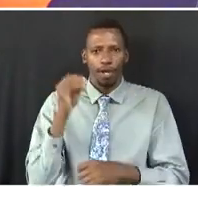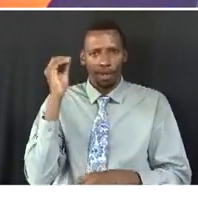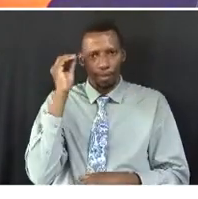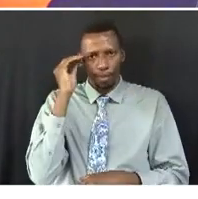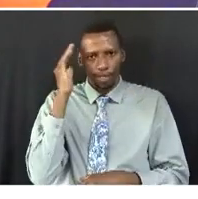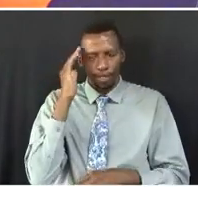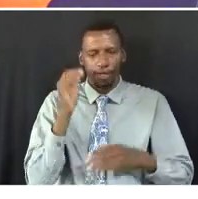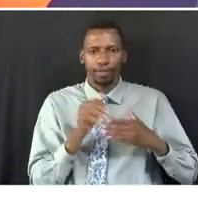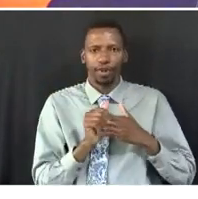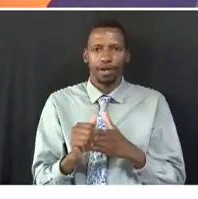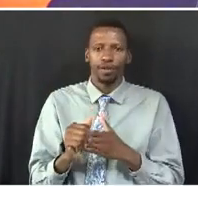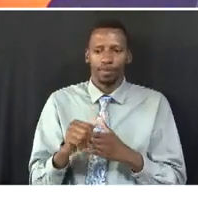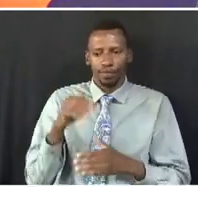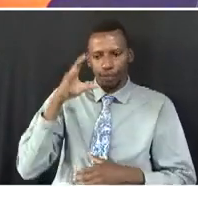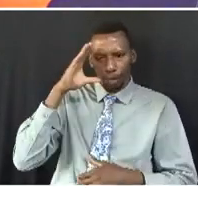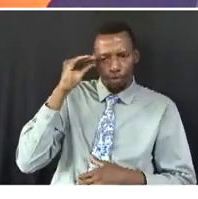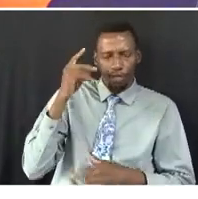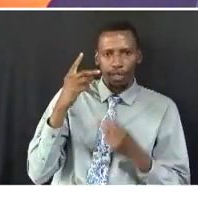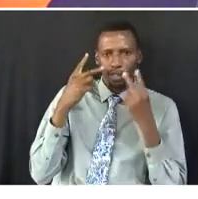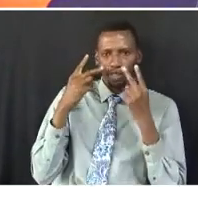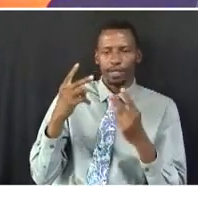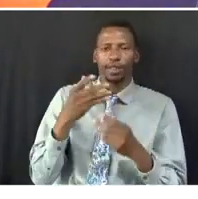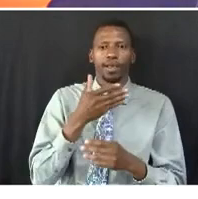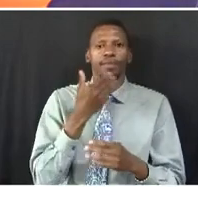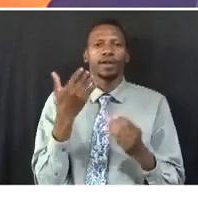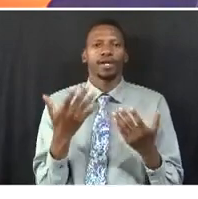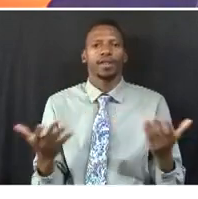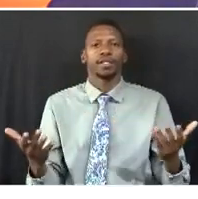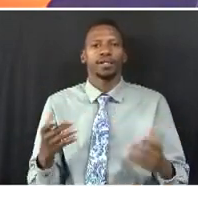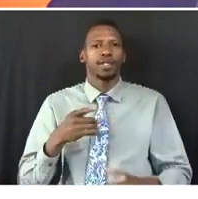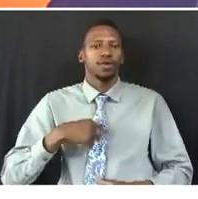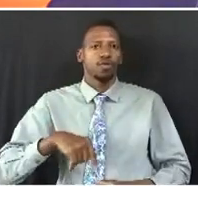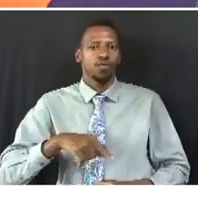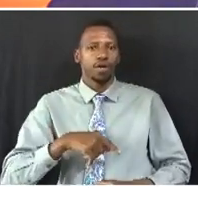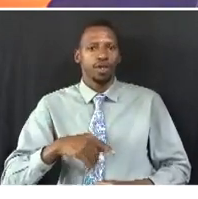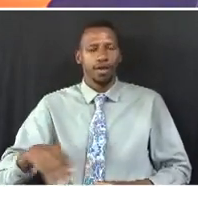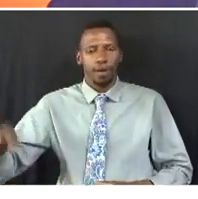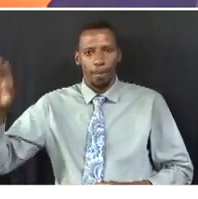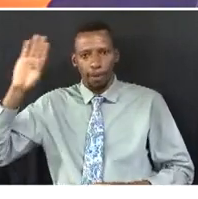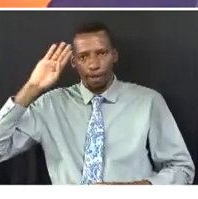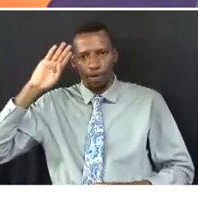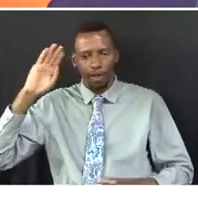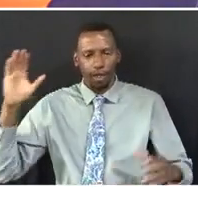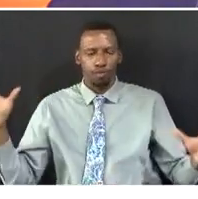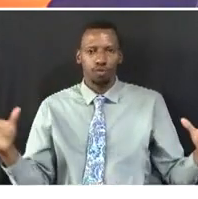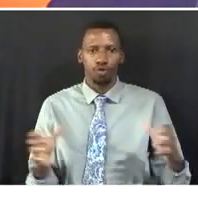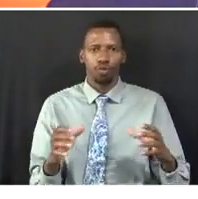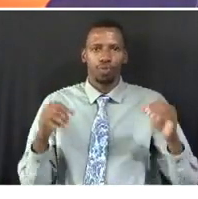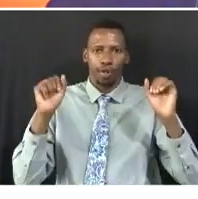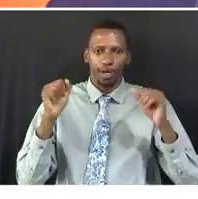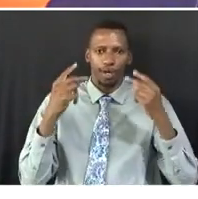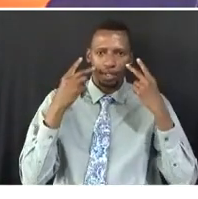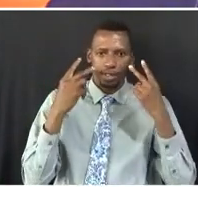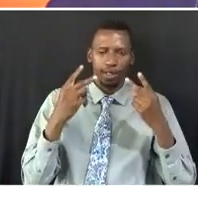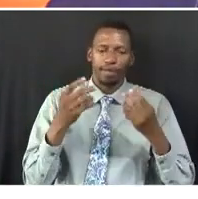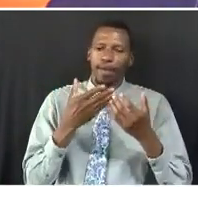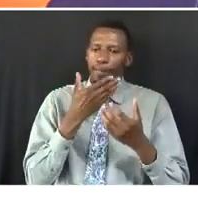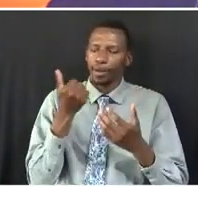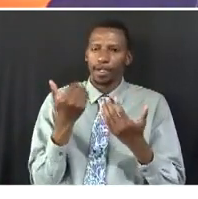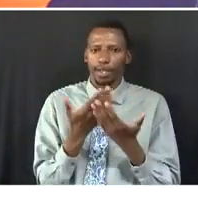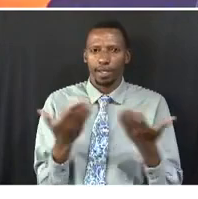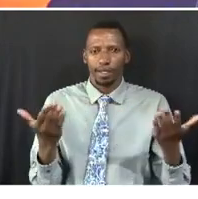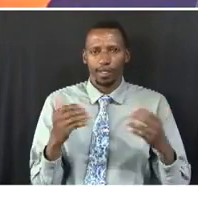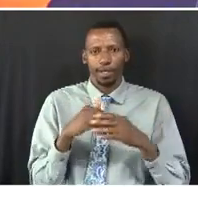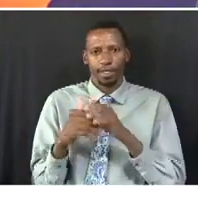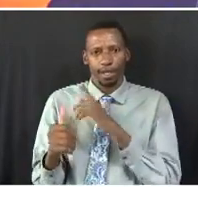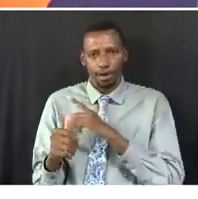Moses saw better things, and we Pathfinders can see better things in the Lord Jesus Christ.